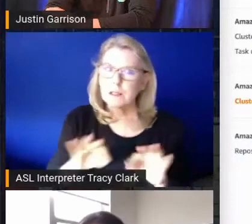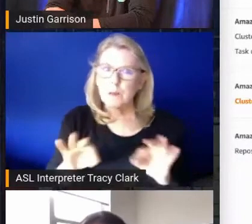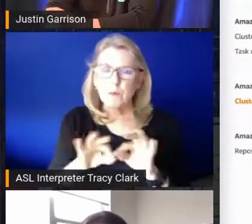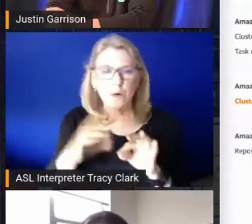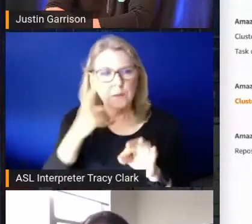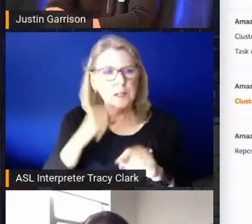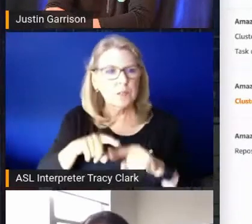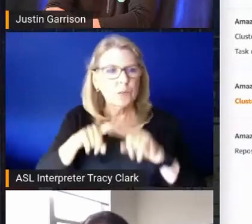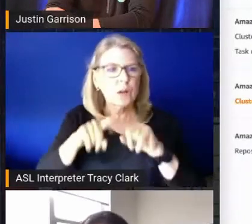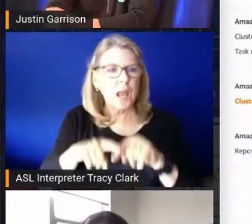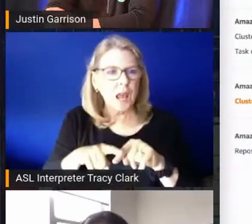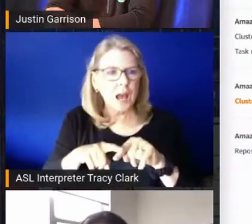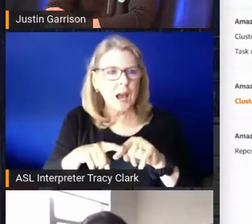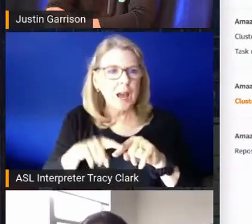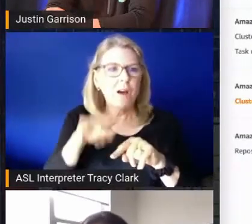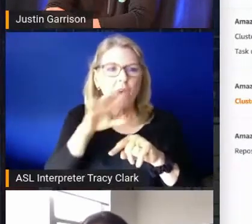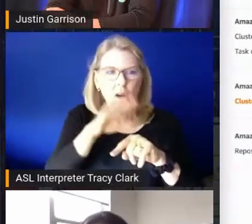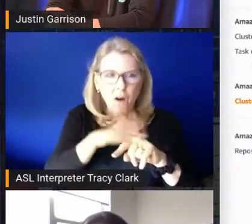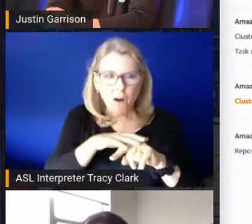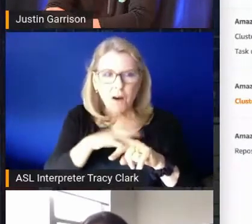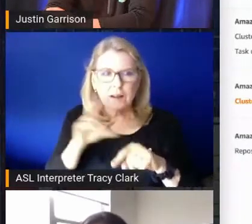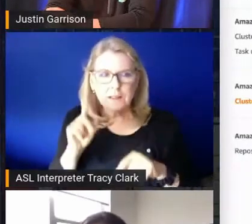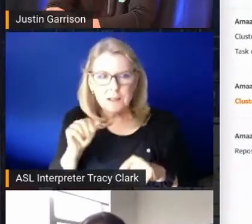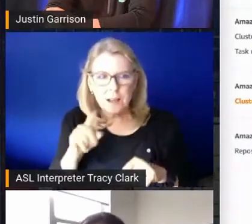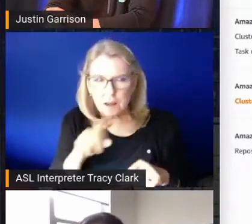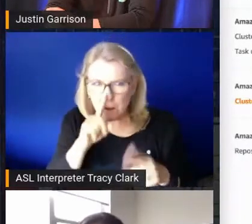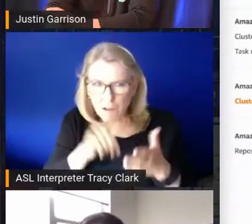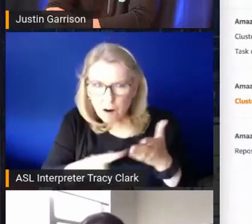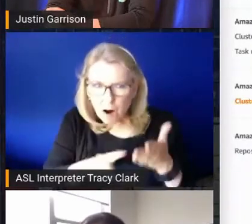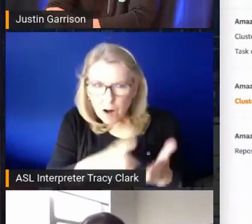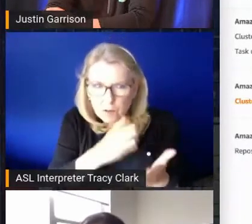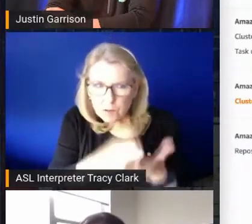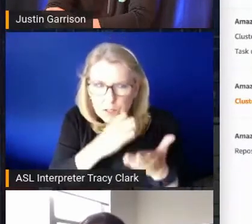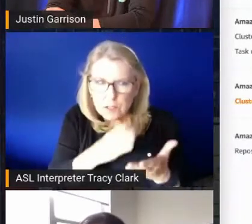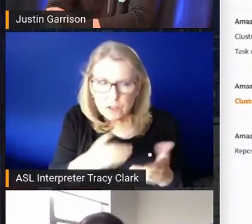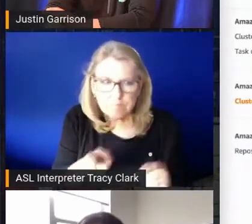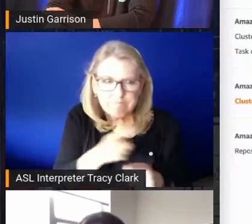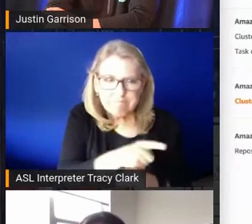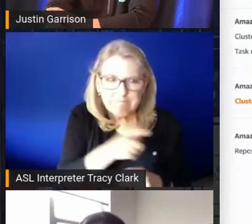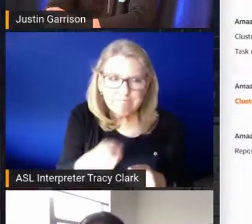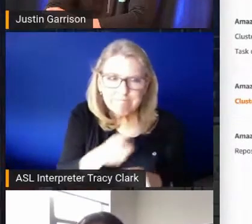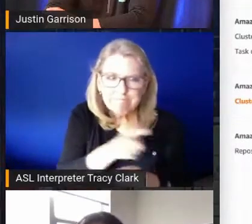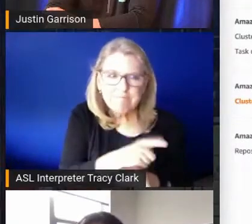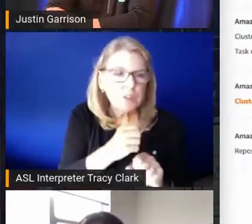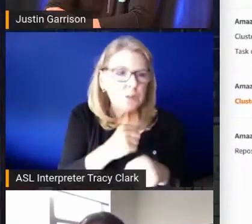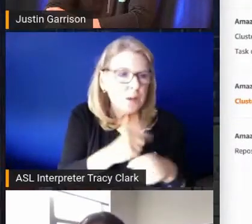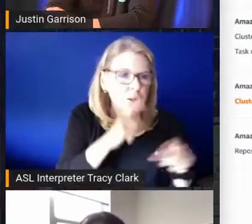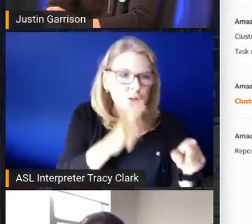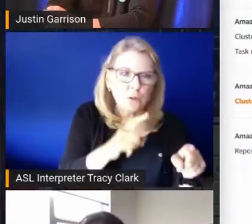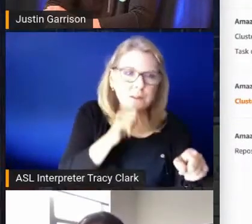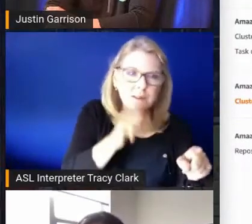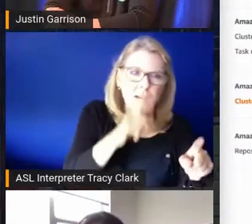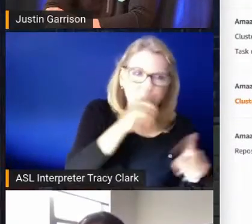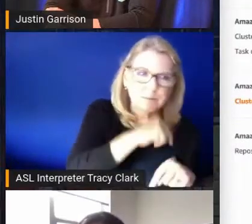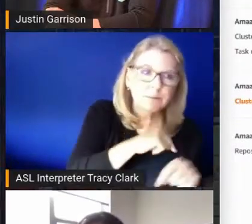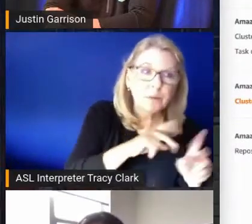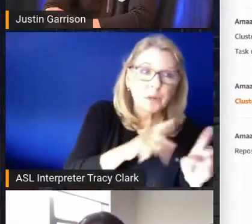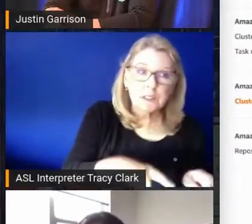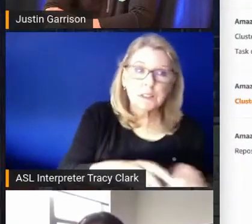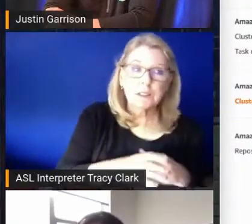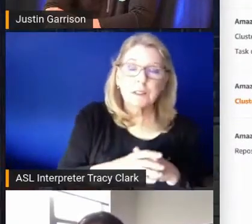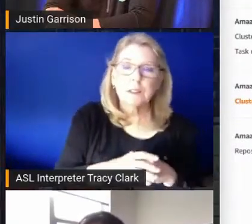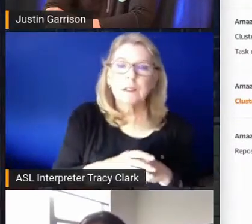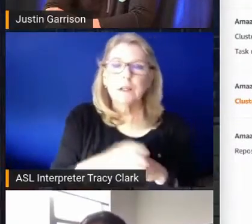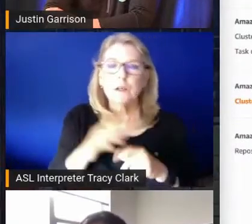mechanisms to impersonate the user logged into the console. So to be able to navigate in the console and see the resources there, you need